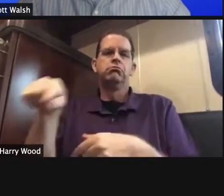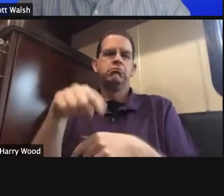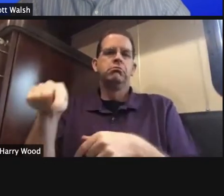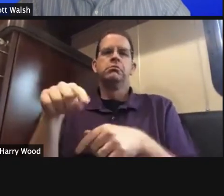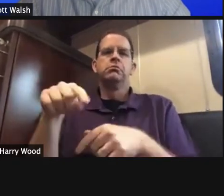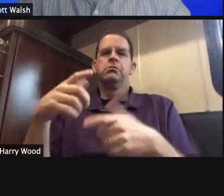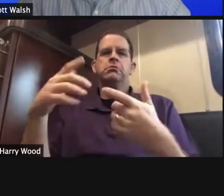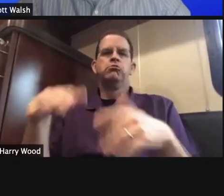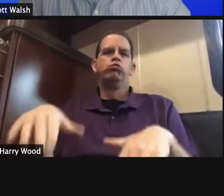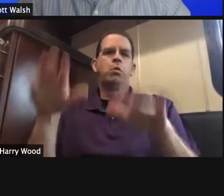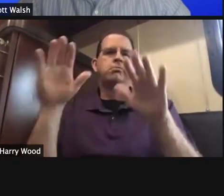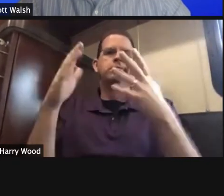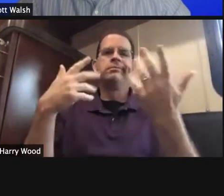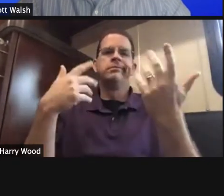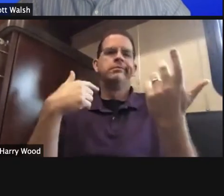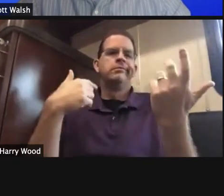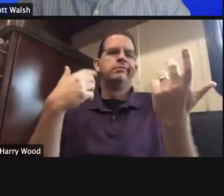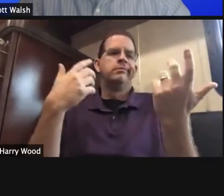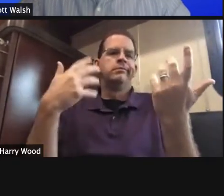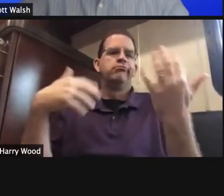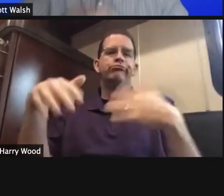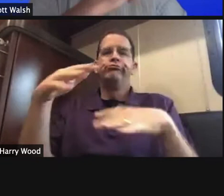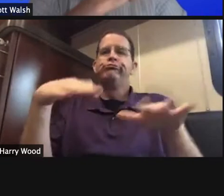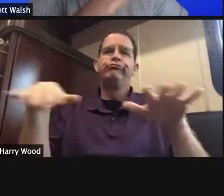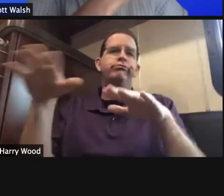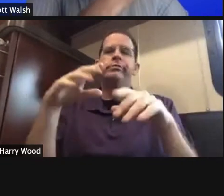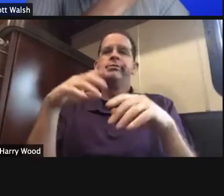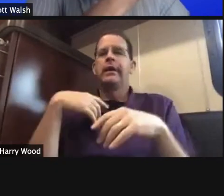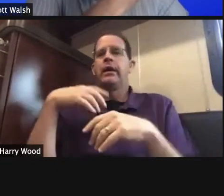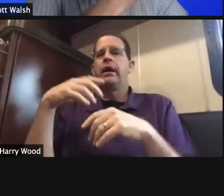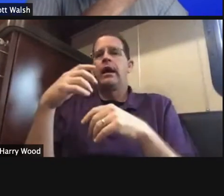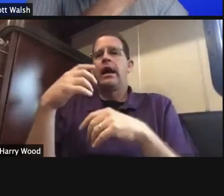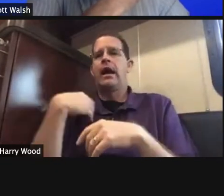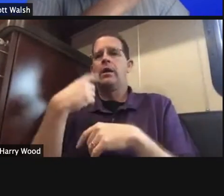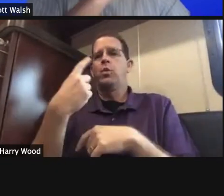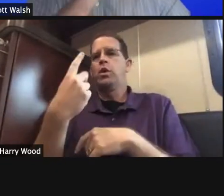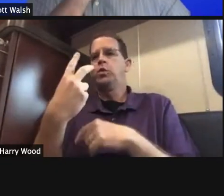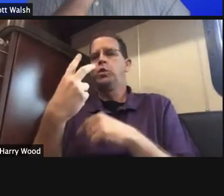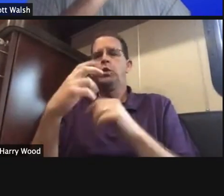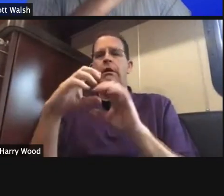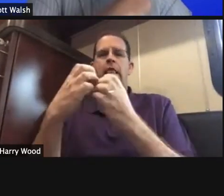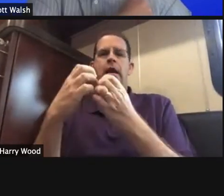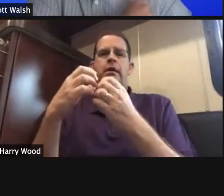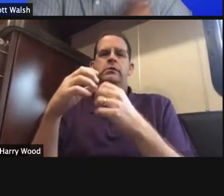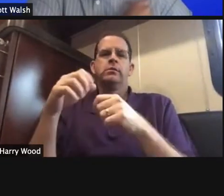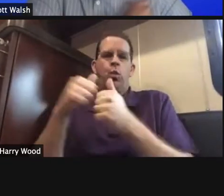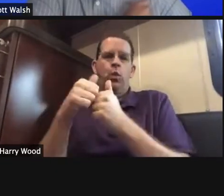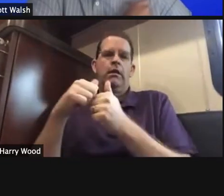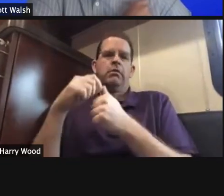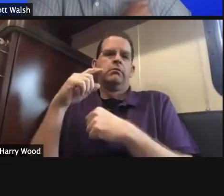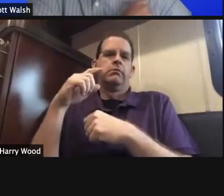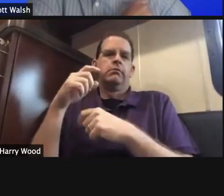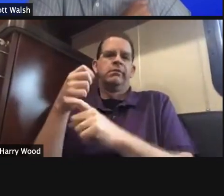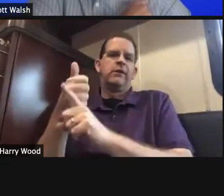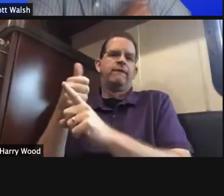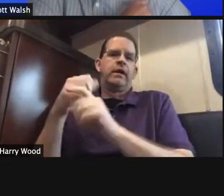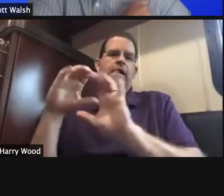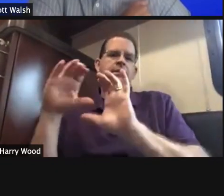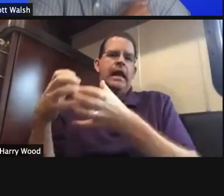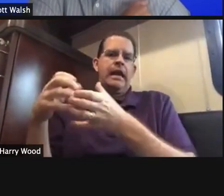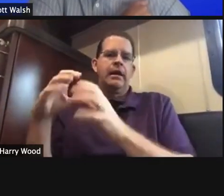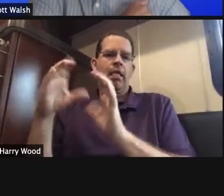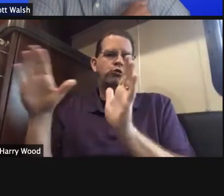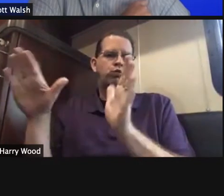um, deaf children when we were in a self-contained classroom. Um, and I had, yeah, one or two